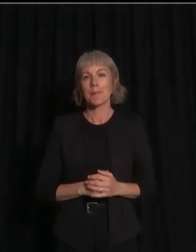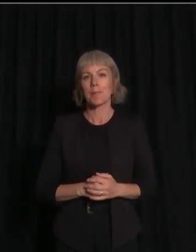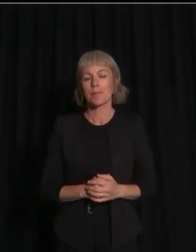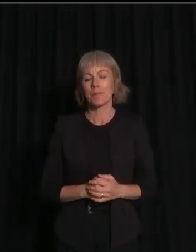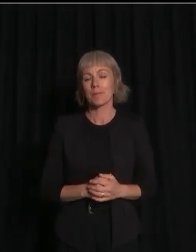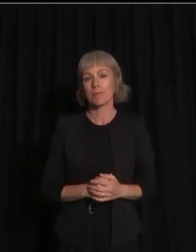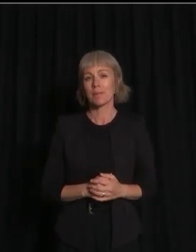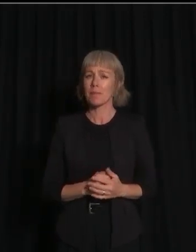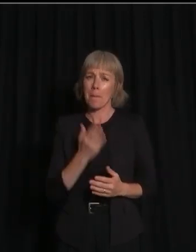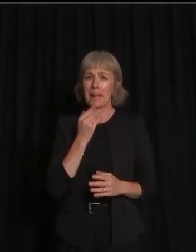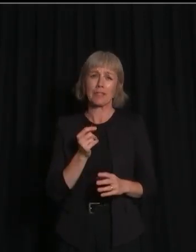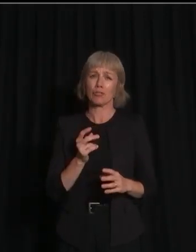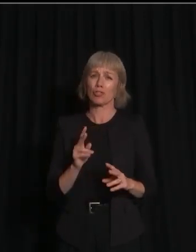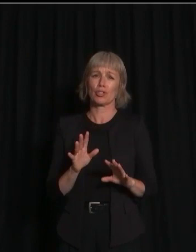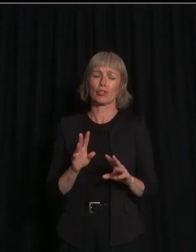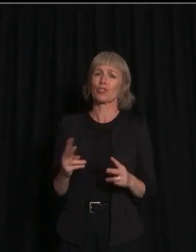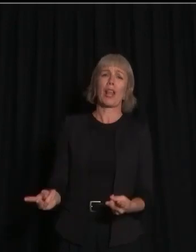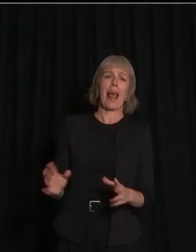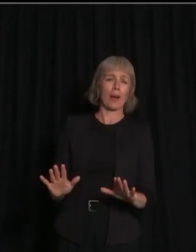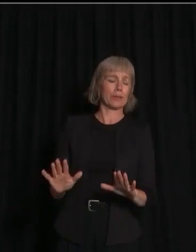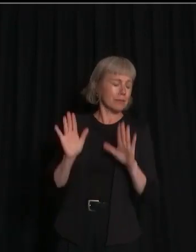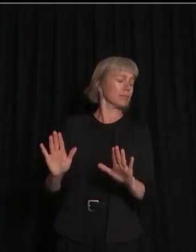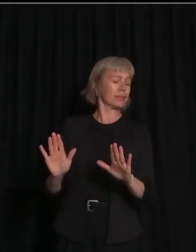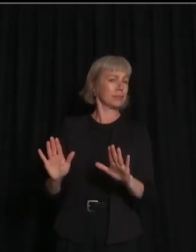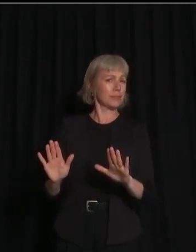yeah, you just gotta chill out, please.